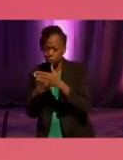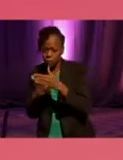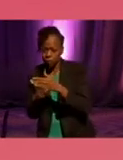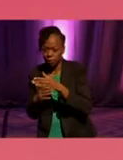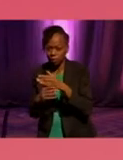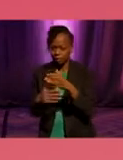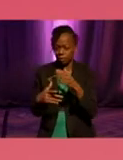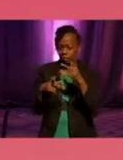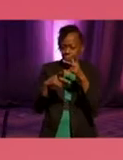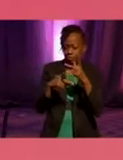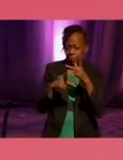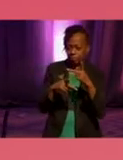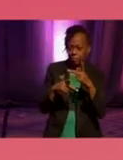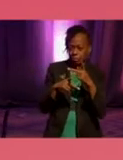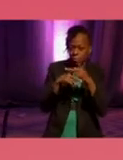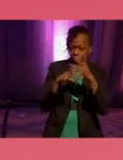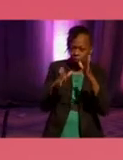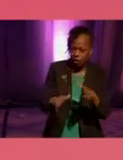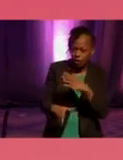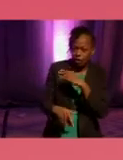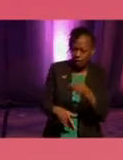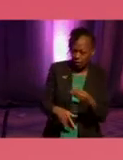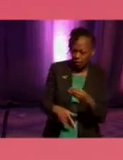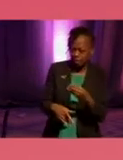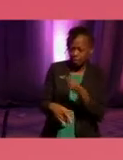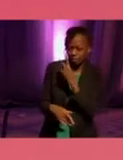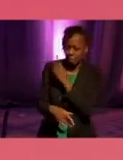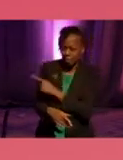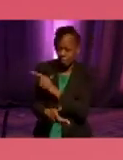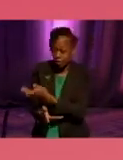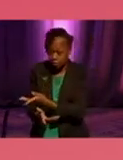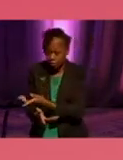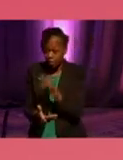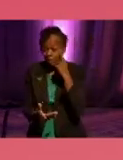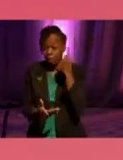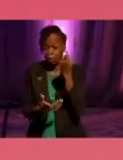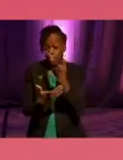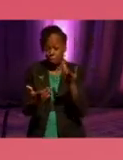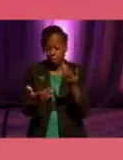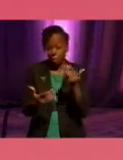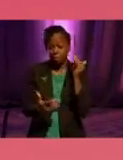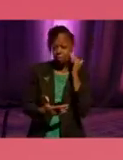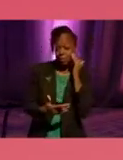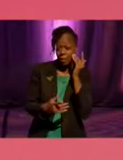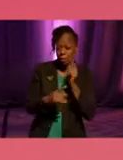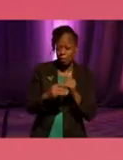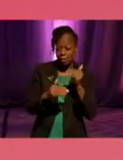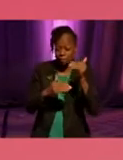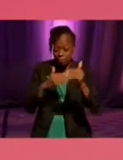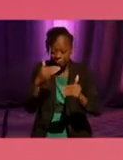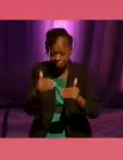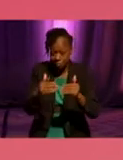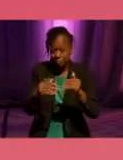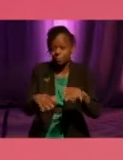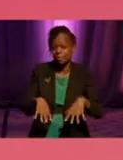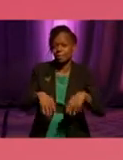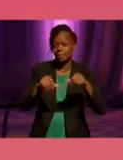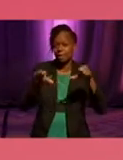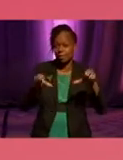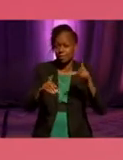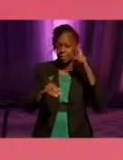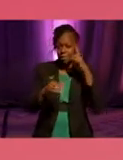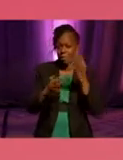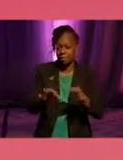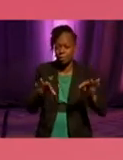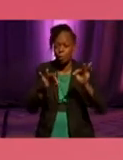patients. So certainly I think it's one thing to be aware, it's the next step to take some actions. And I think that these are some really important steps